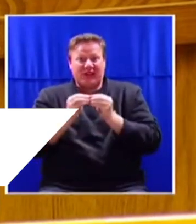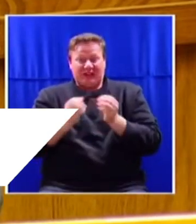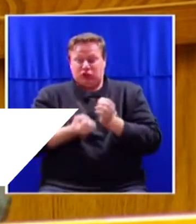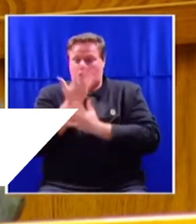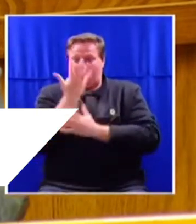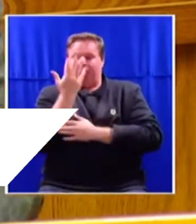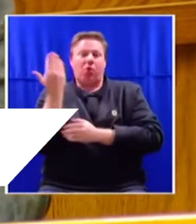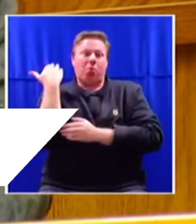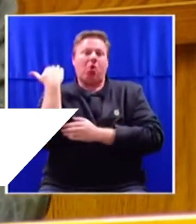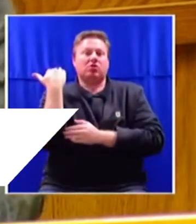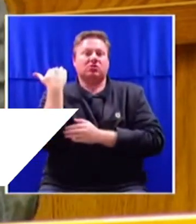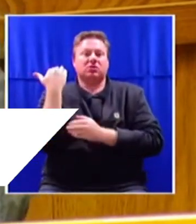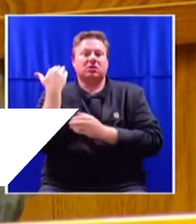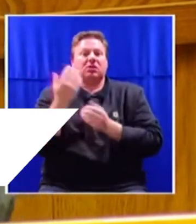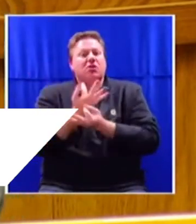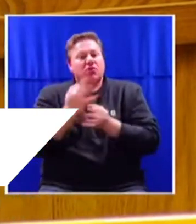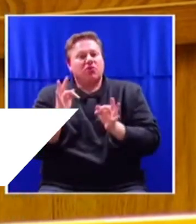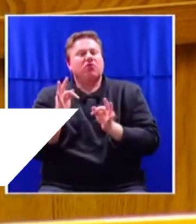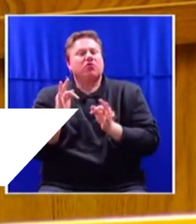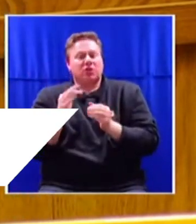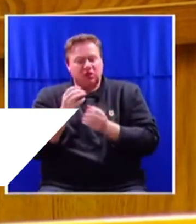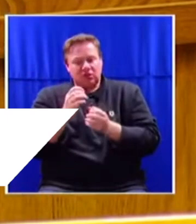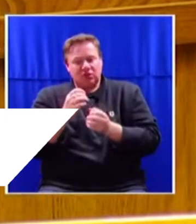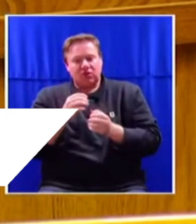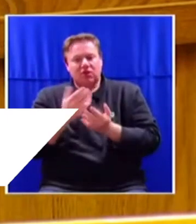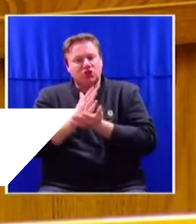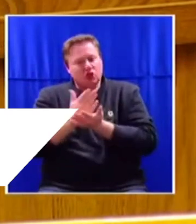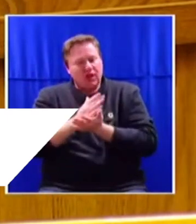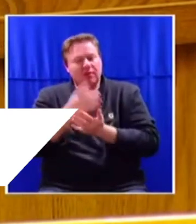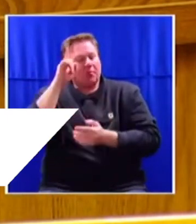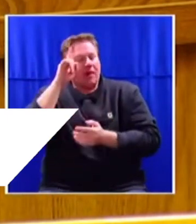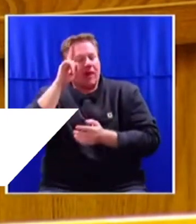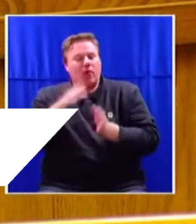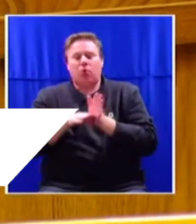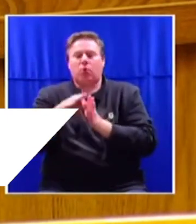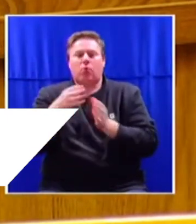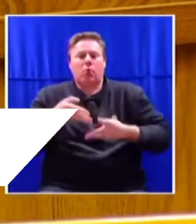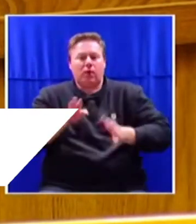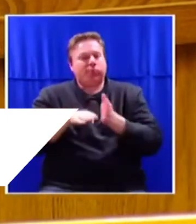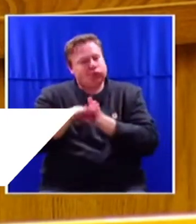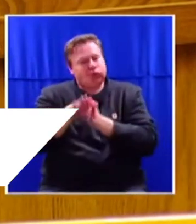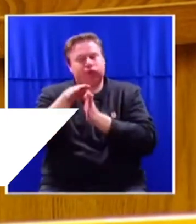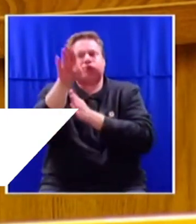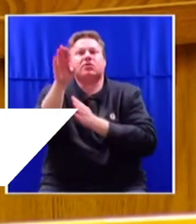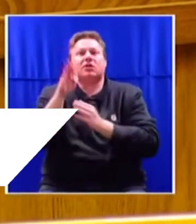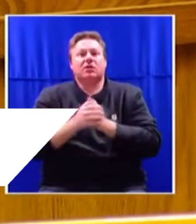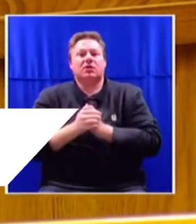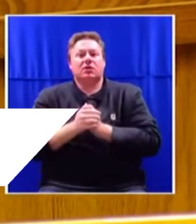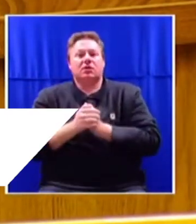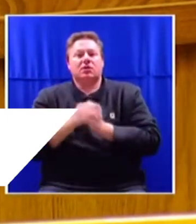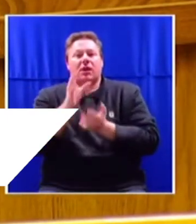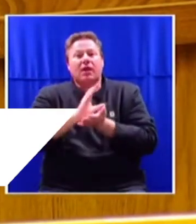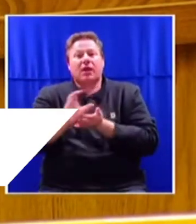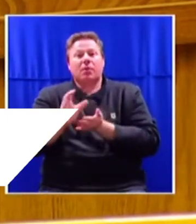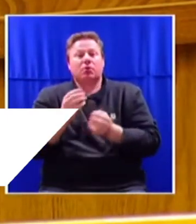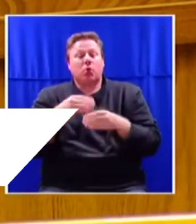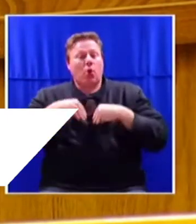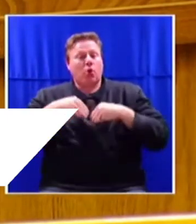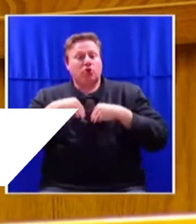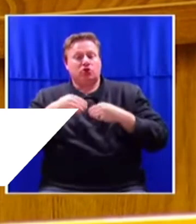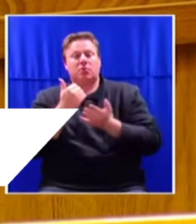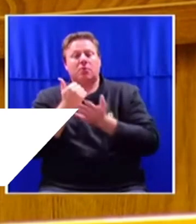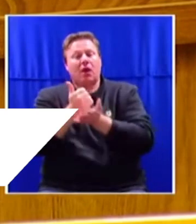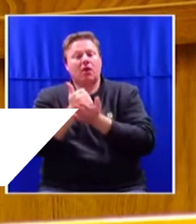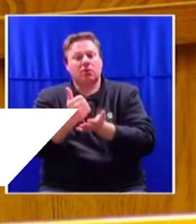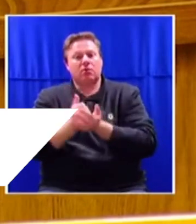and empowered Black livelihoods is the work of expanding capital ownership and creating and broadening opportunities in